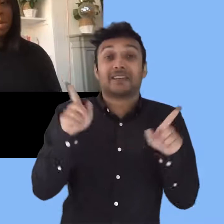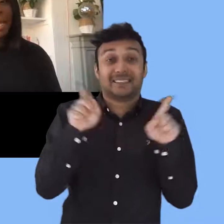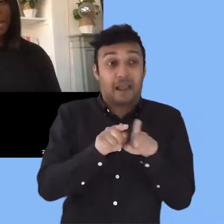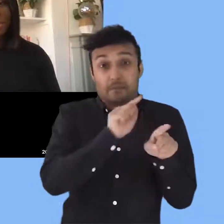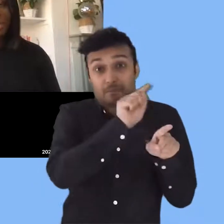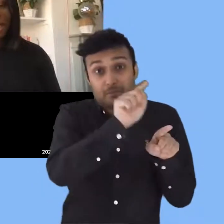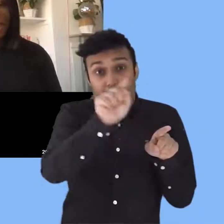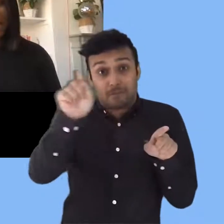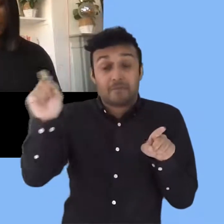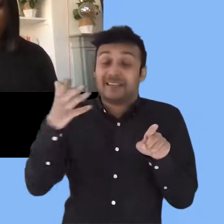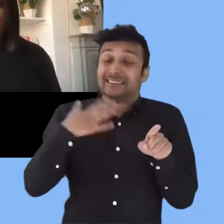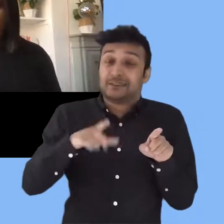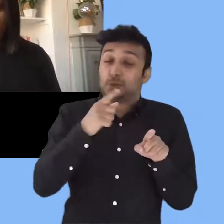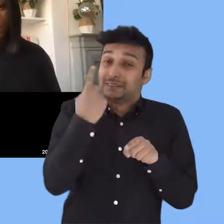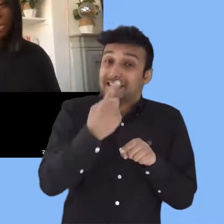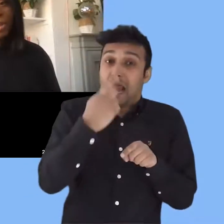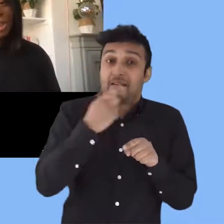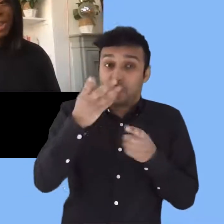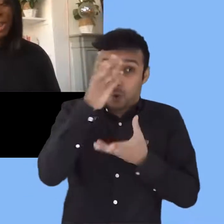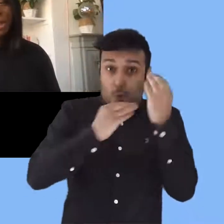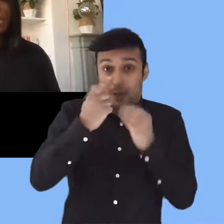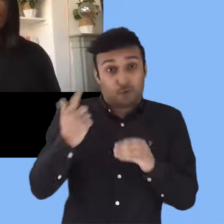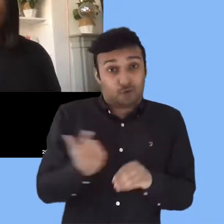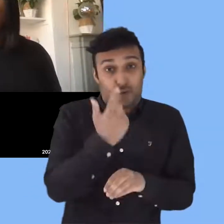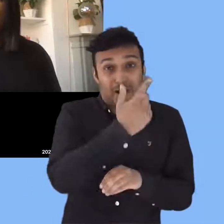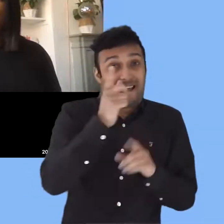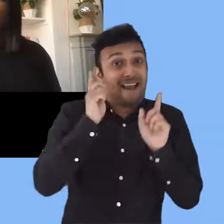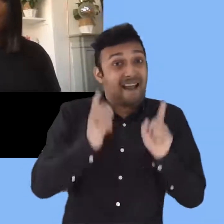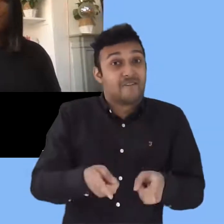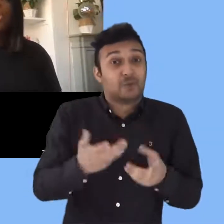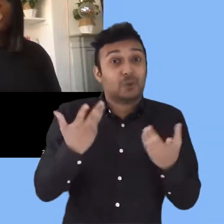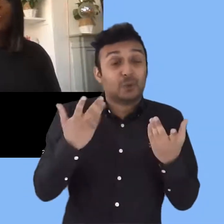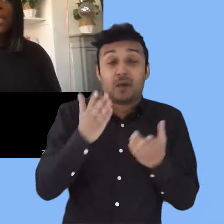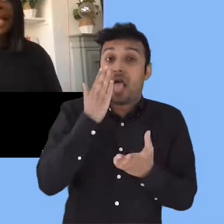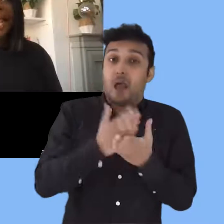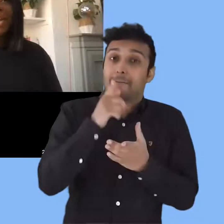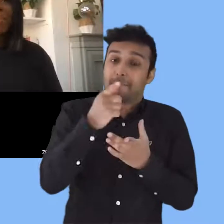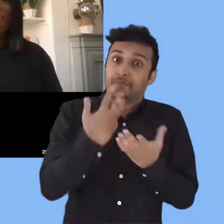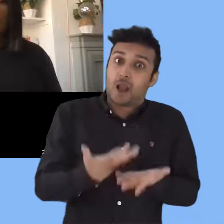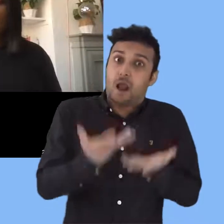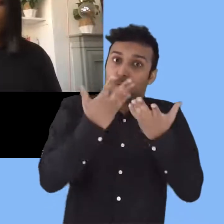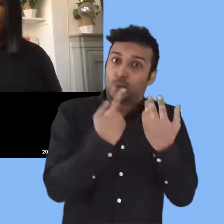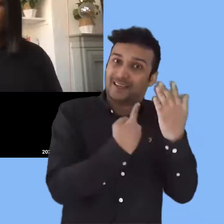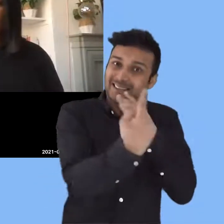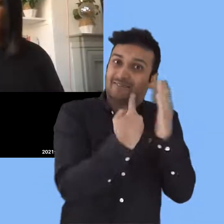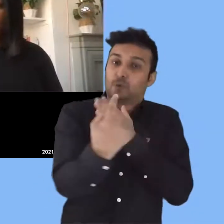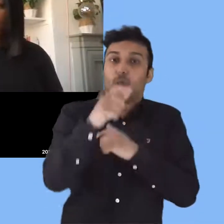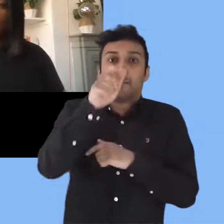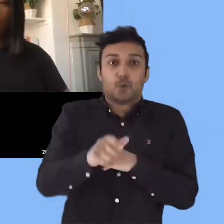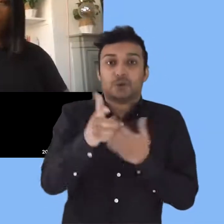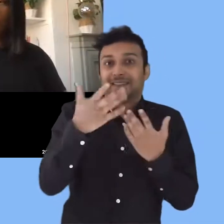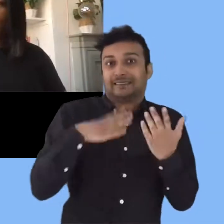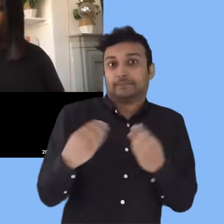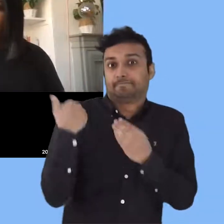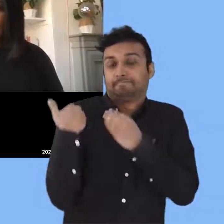holds us to account. And that's a very personal thing to do, but it's also something that cannot be wrapped up in